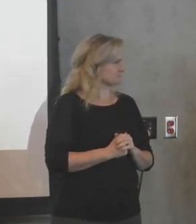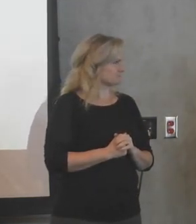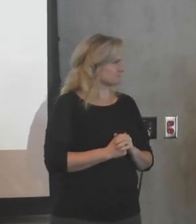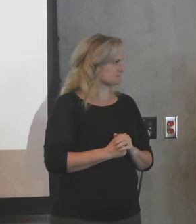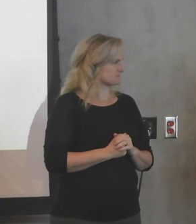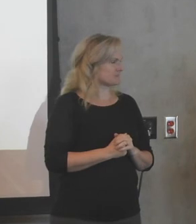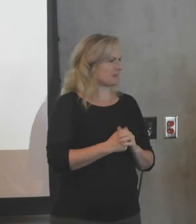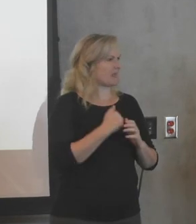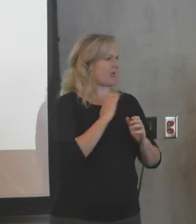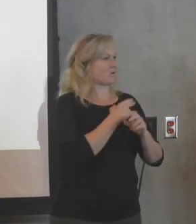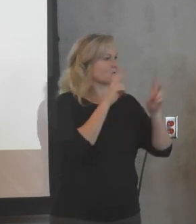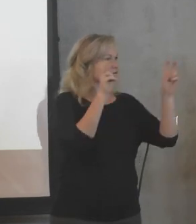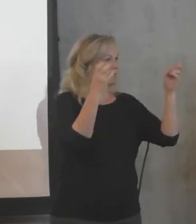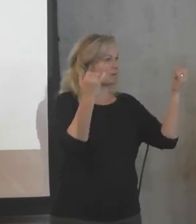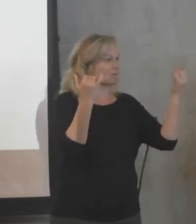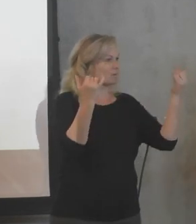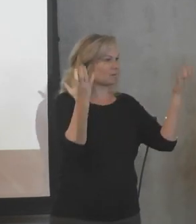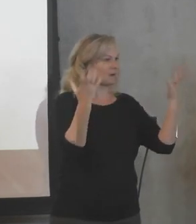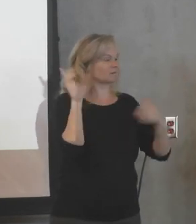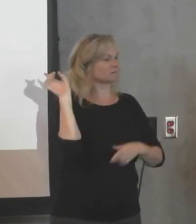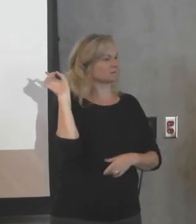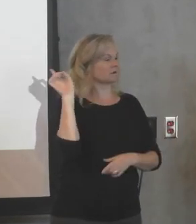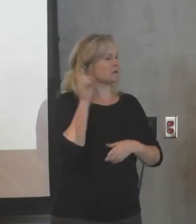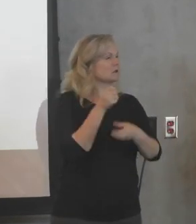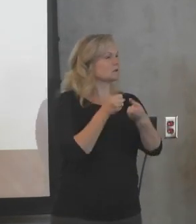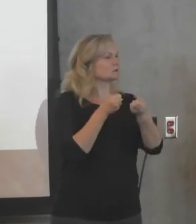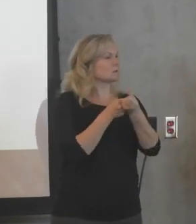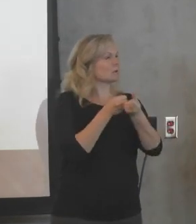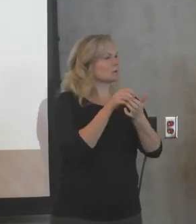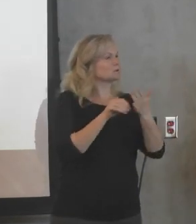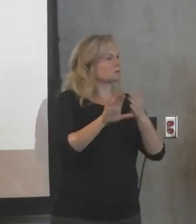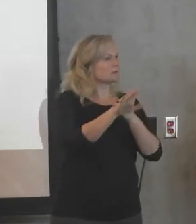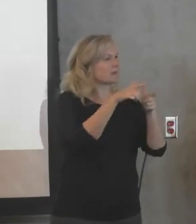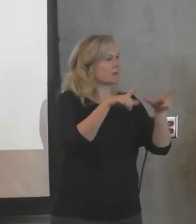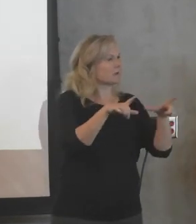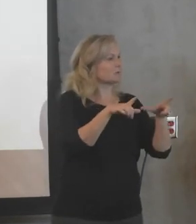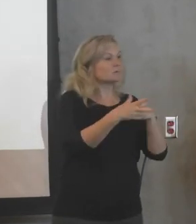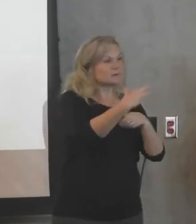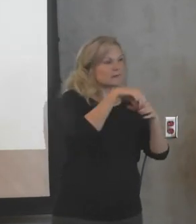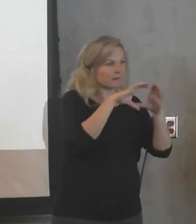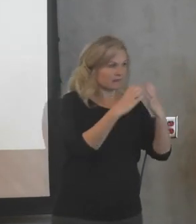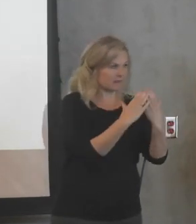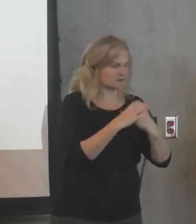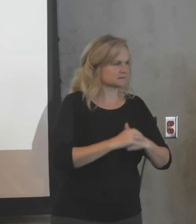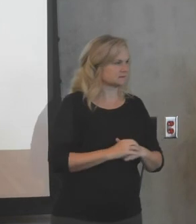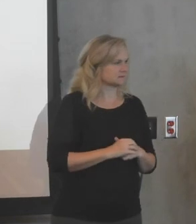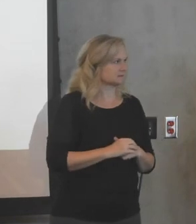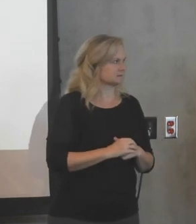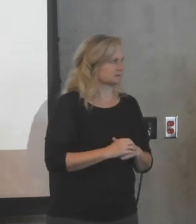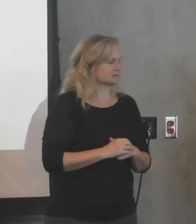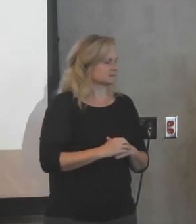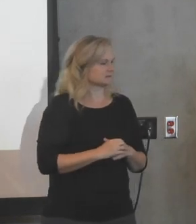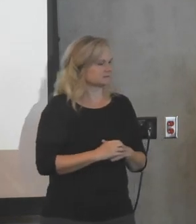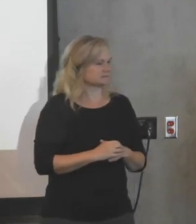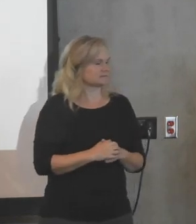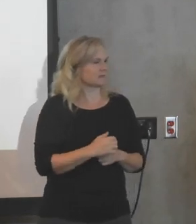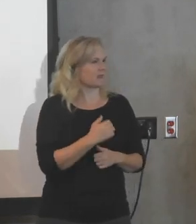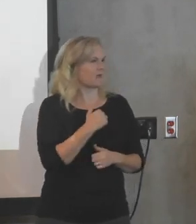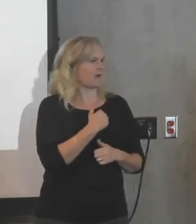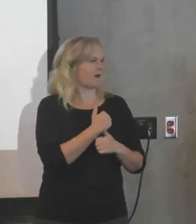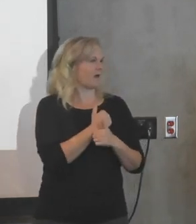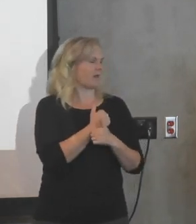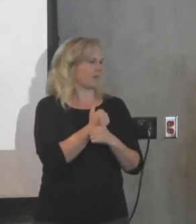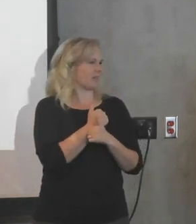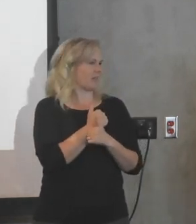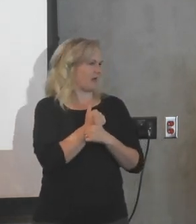Okay, our topic today is supporting student language in the classroom. And I love so much what your